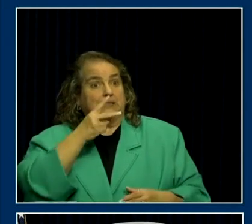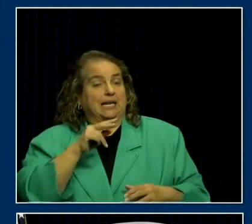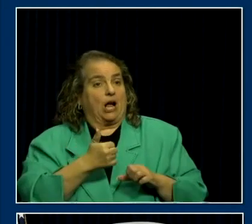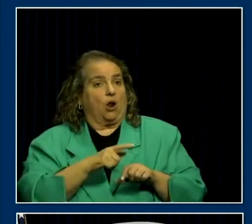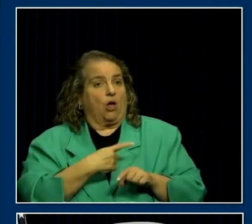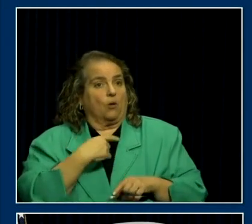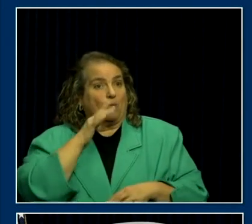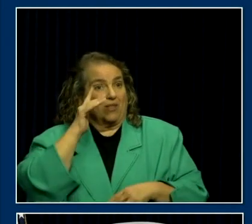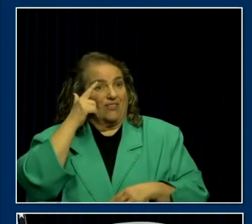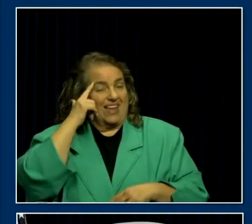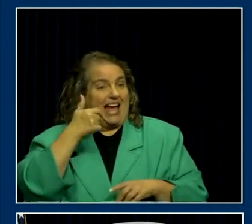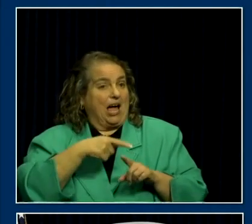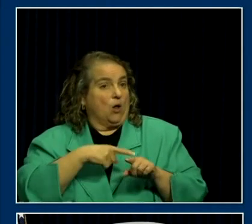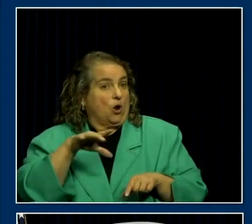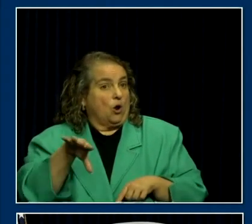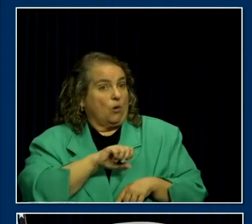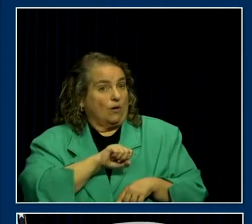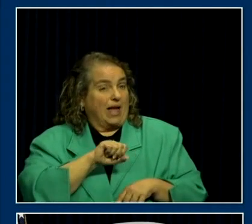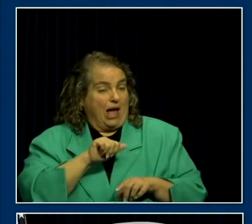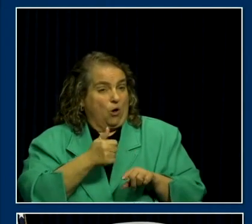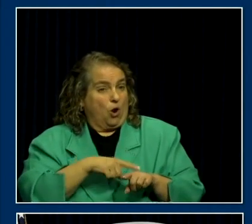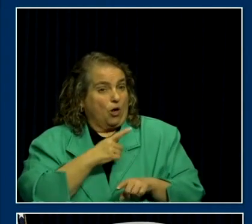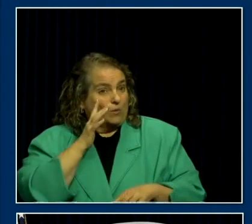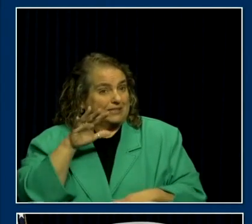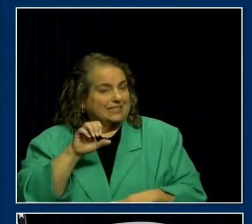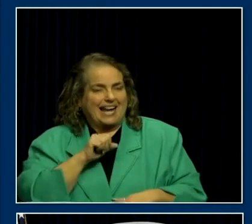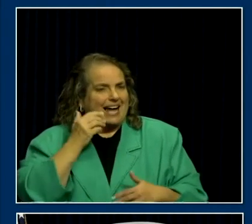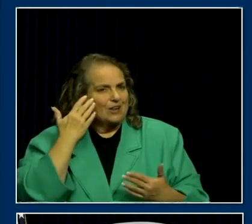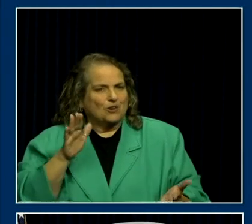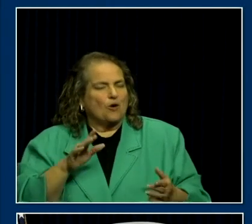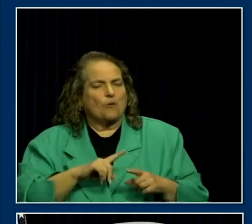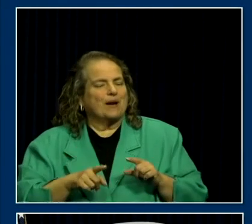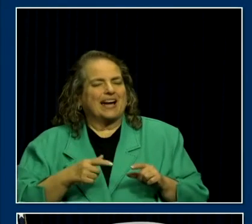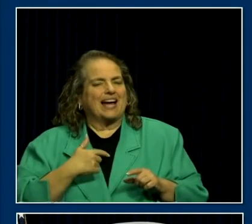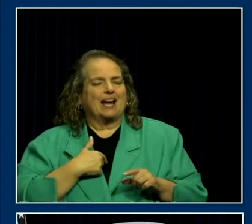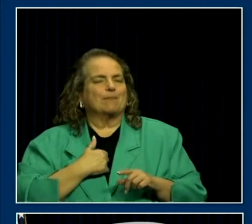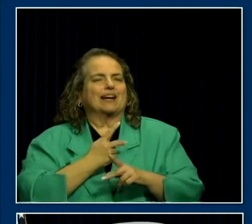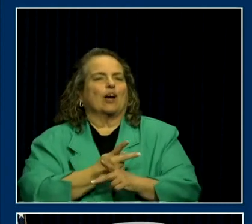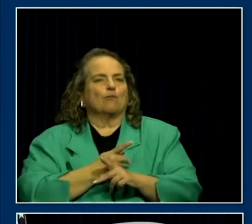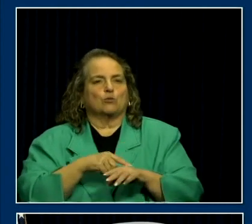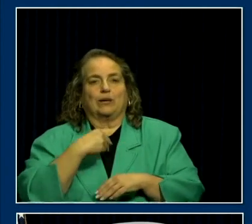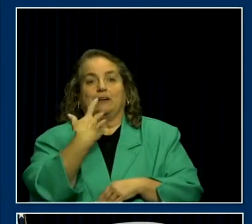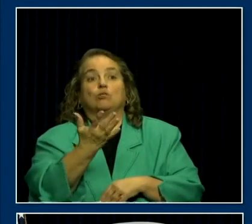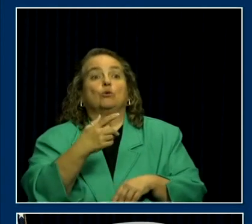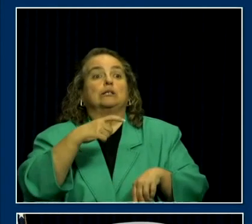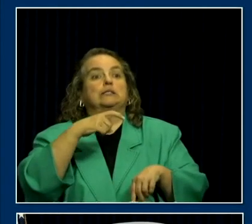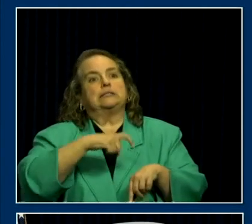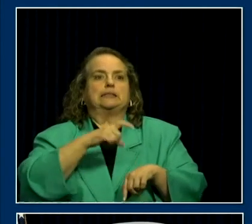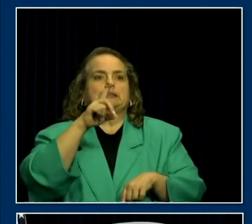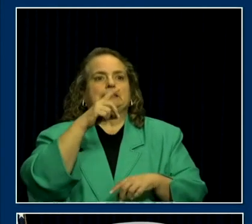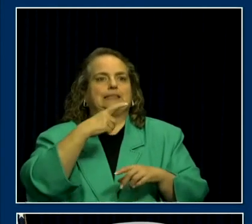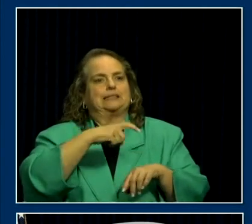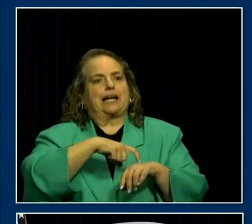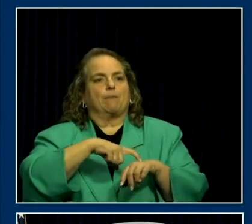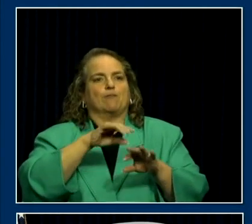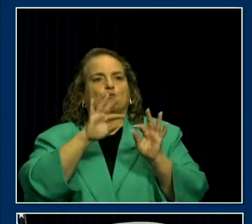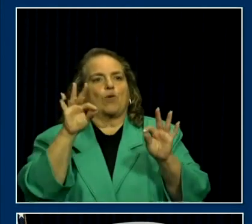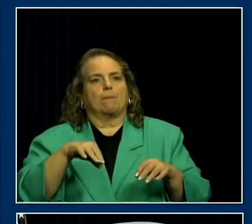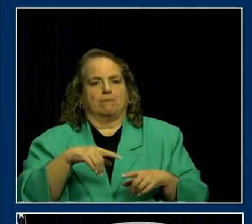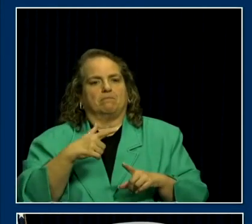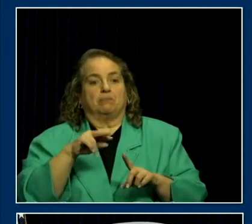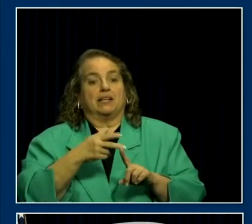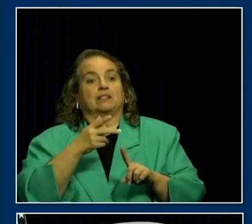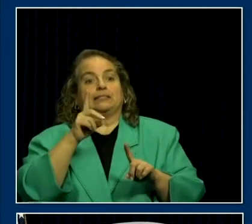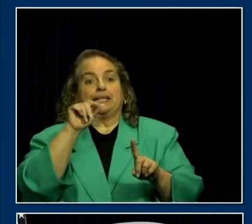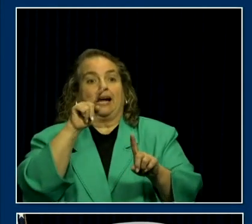long we think that it will take. But I'm always a little reticent to give you a time frame, because it's going to take how long it